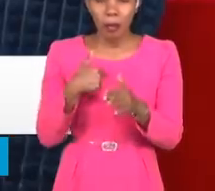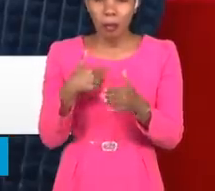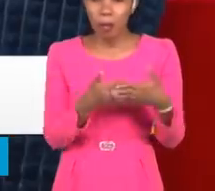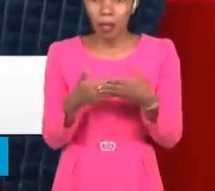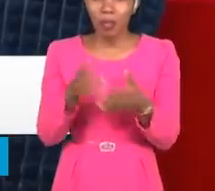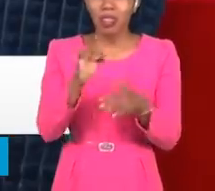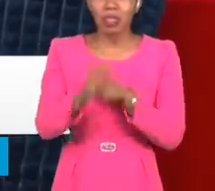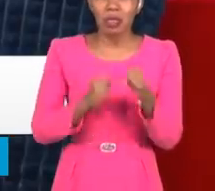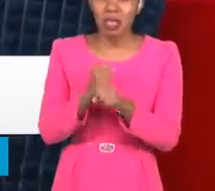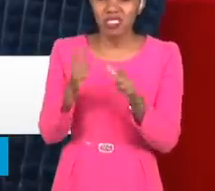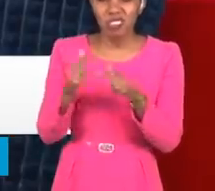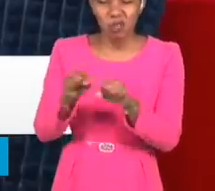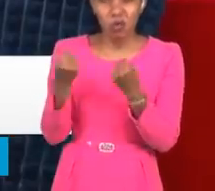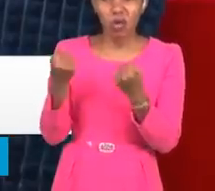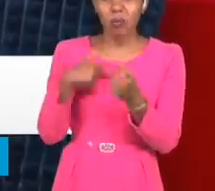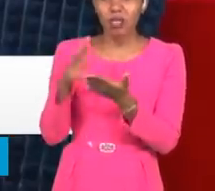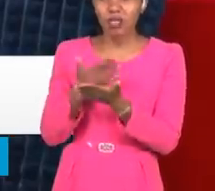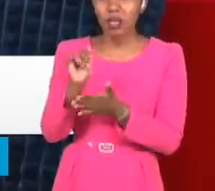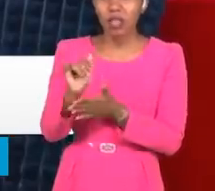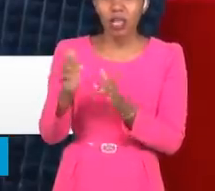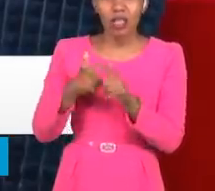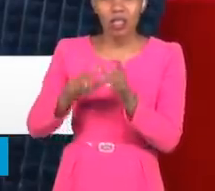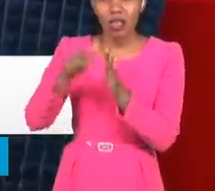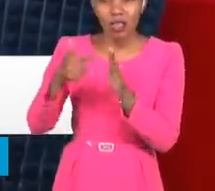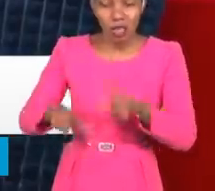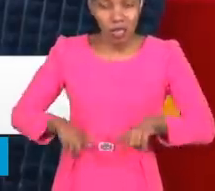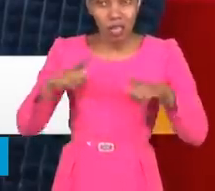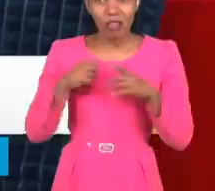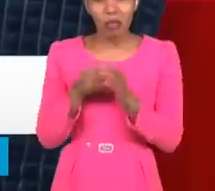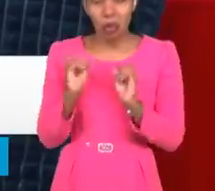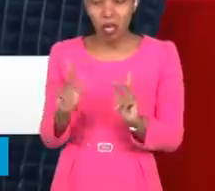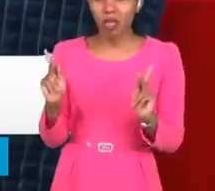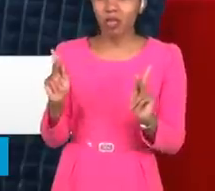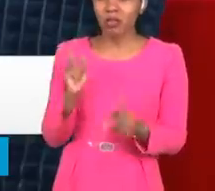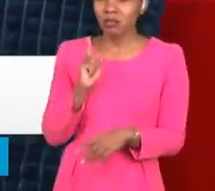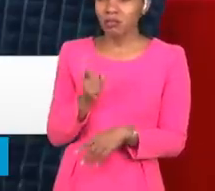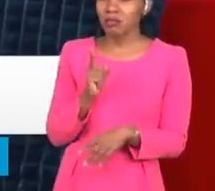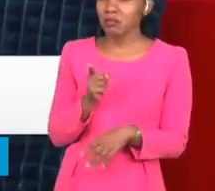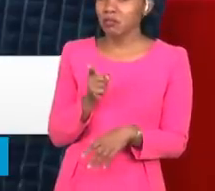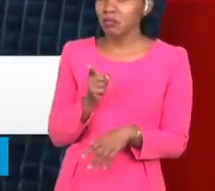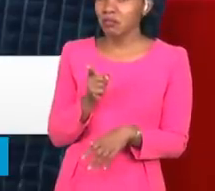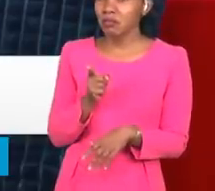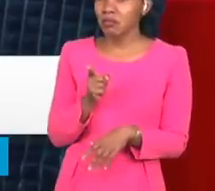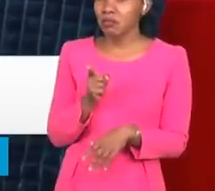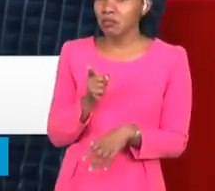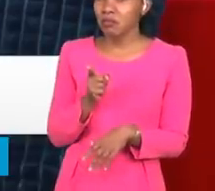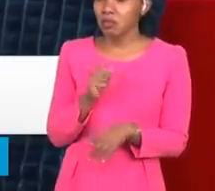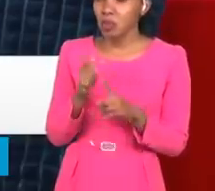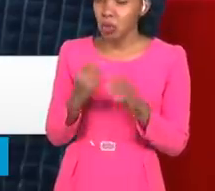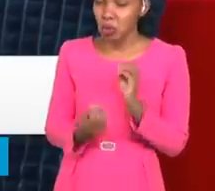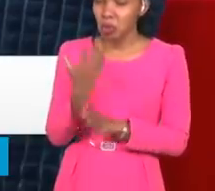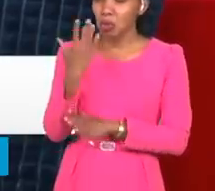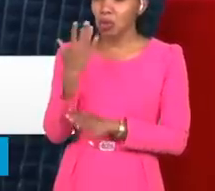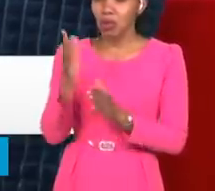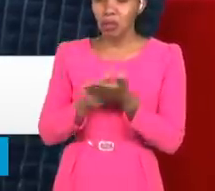Yeah, yeah. I've shared that. Yeah. And then later on in life, mm-hmm. like, okay, this one, mtoto mleavyo ndivyo